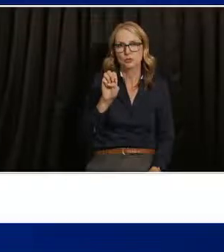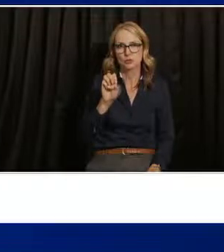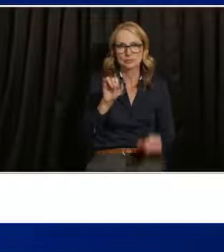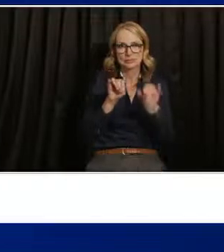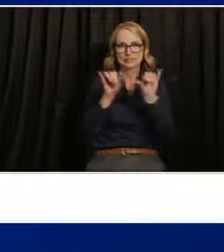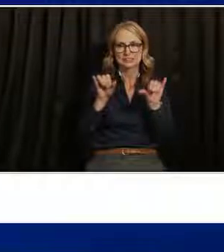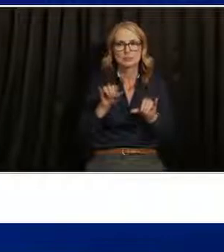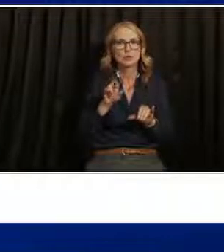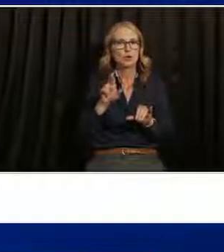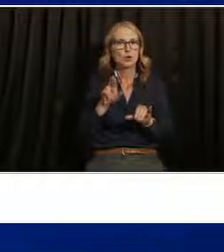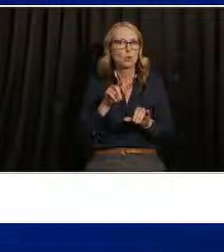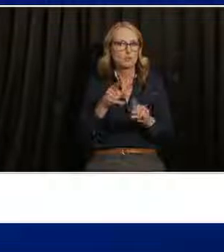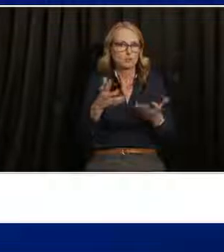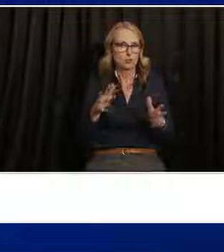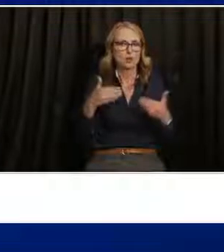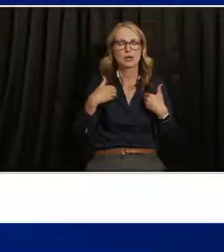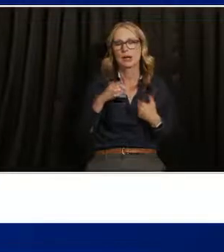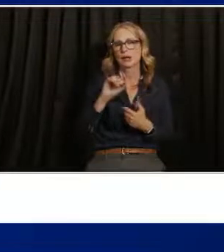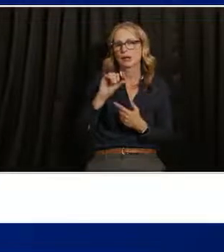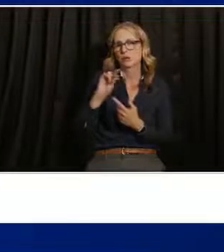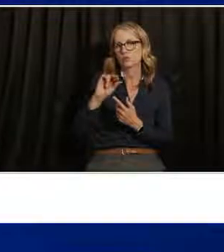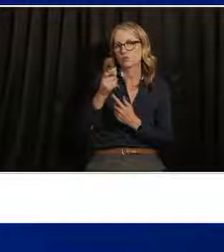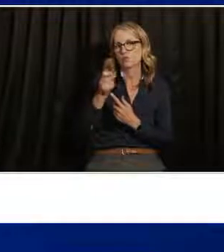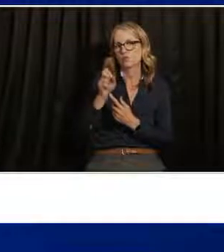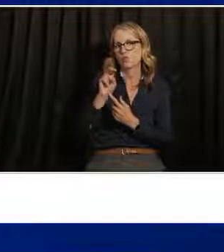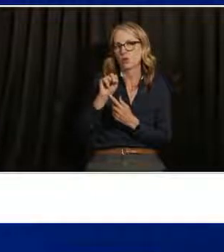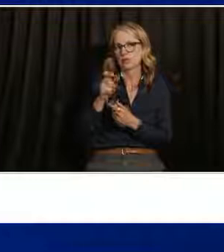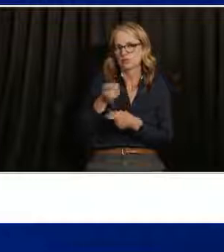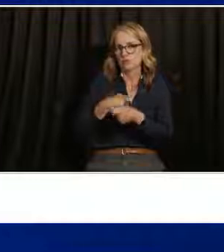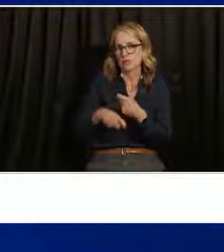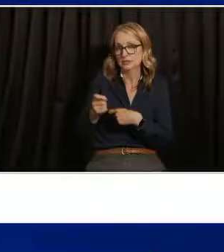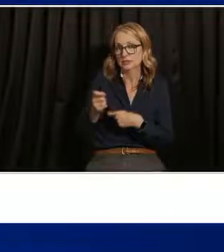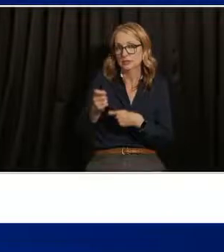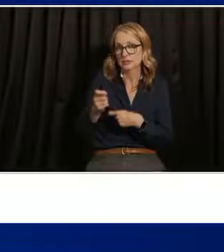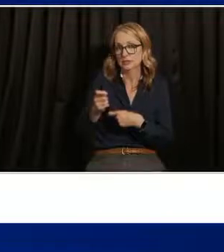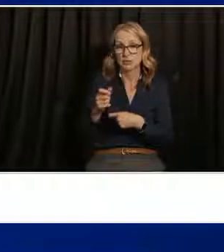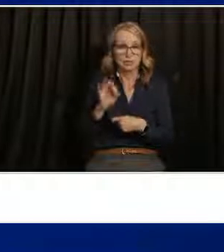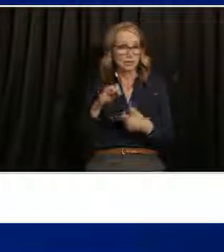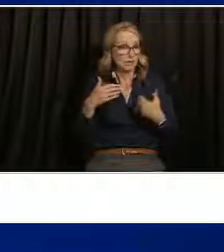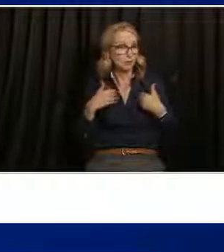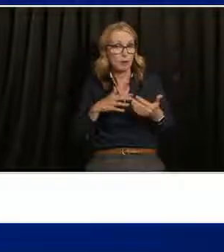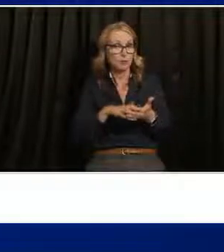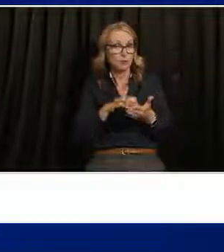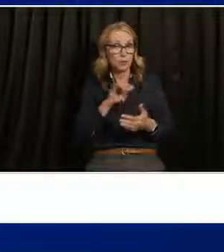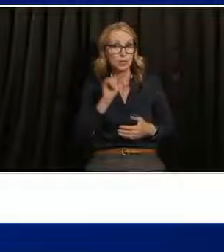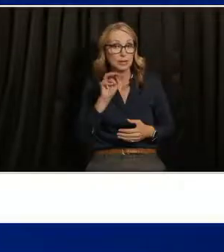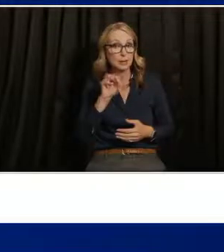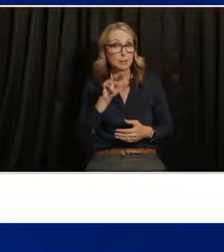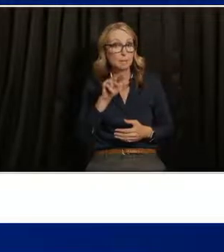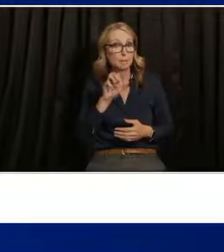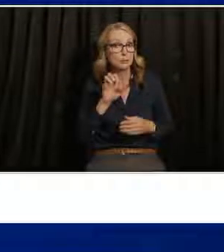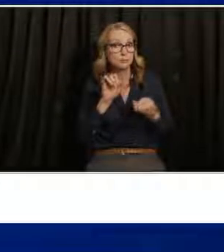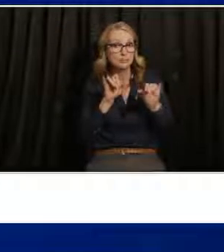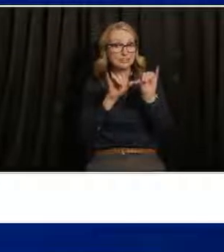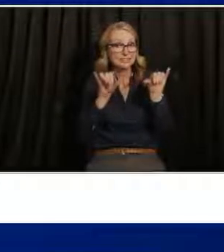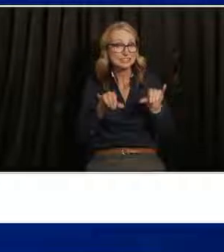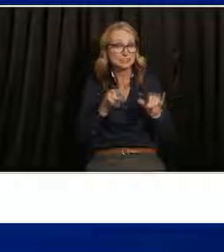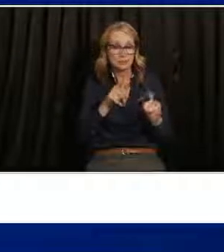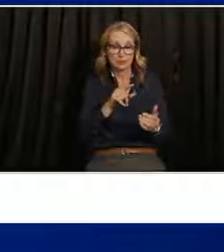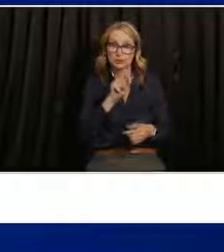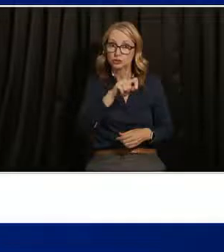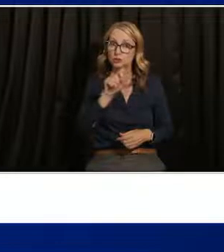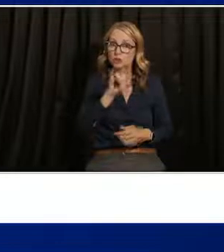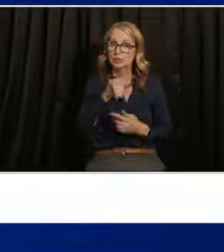solid organ transplant? That part's straightforward. But if you have a weakened immune system, you simply check it. And vis-a-vis the